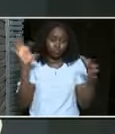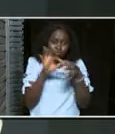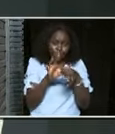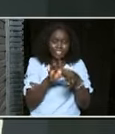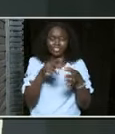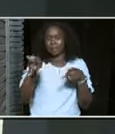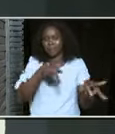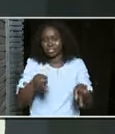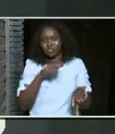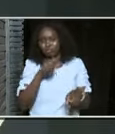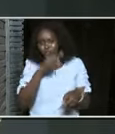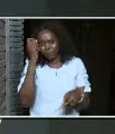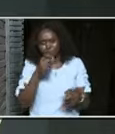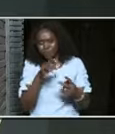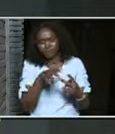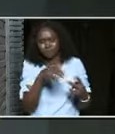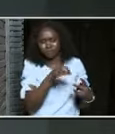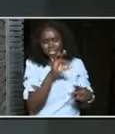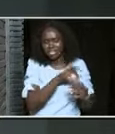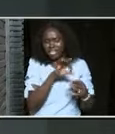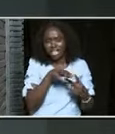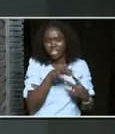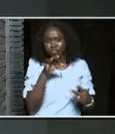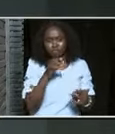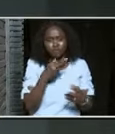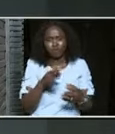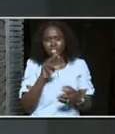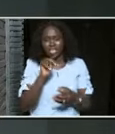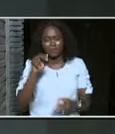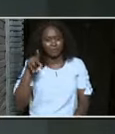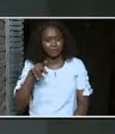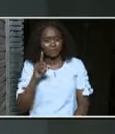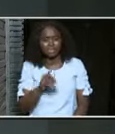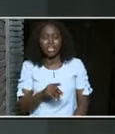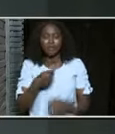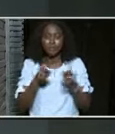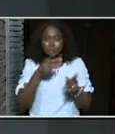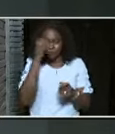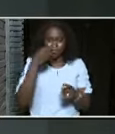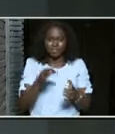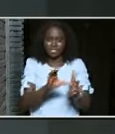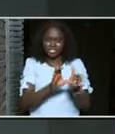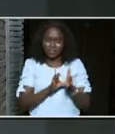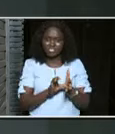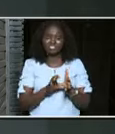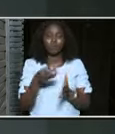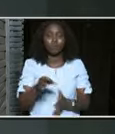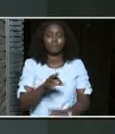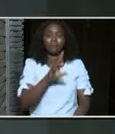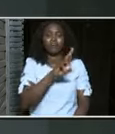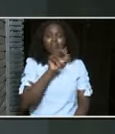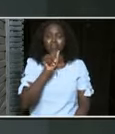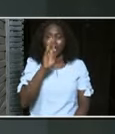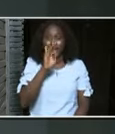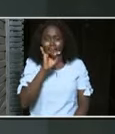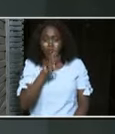the letters of the NNPP, no, because of the credibility of Rabiu Kwankwaso,